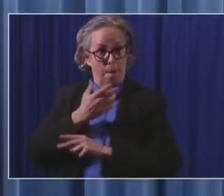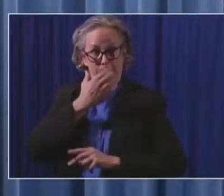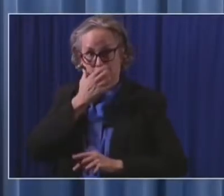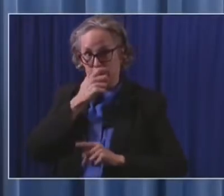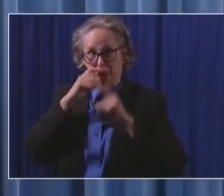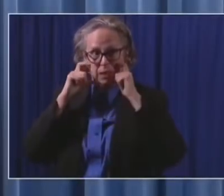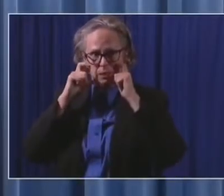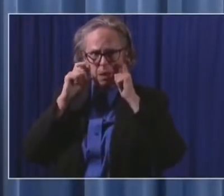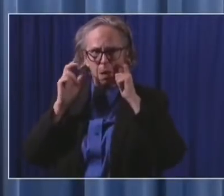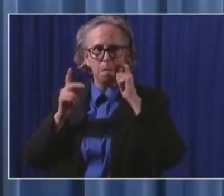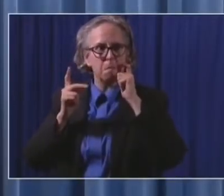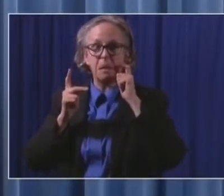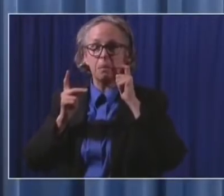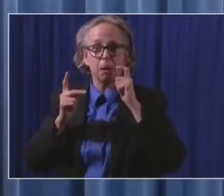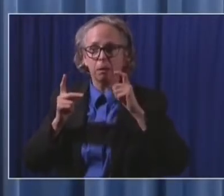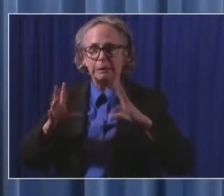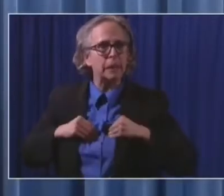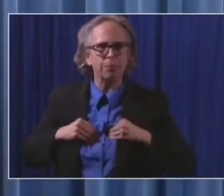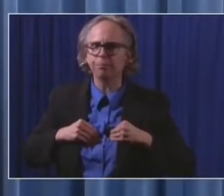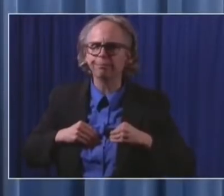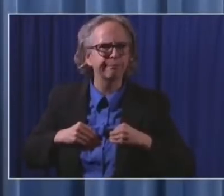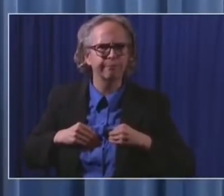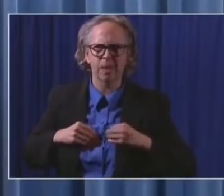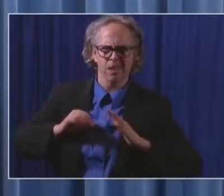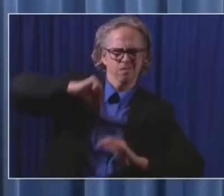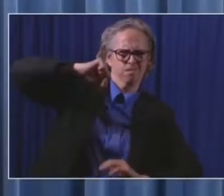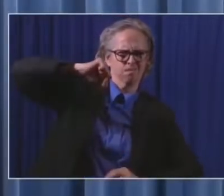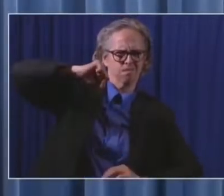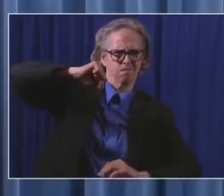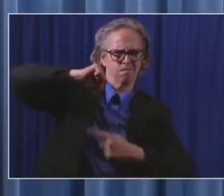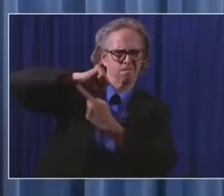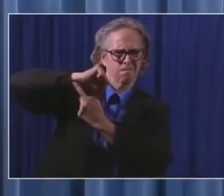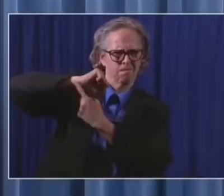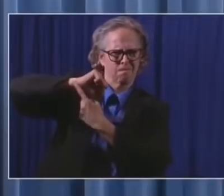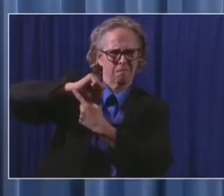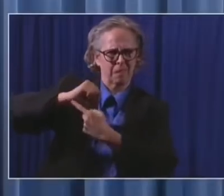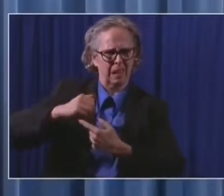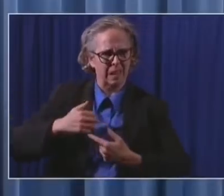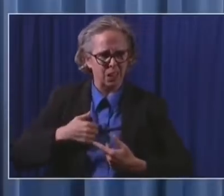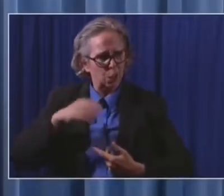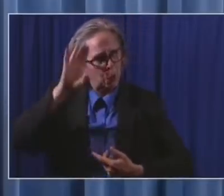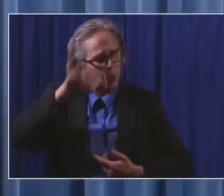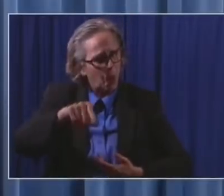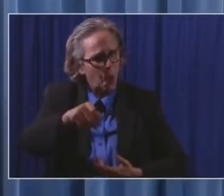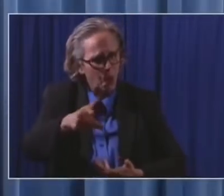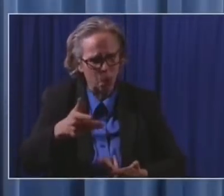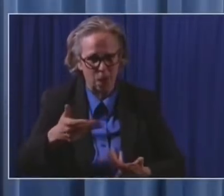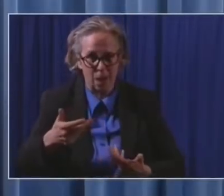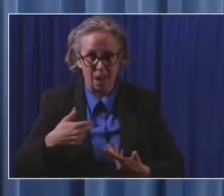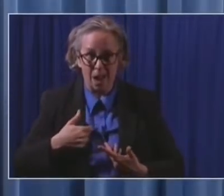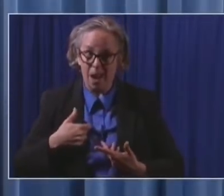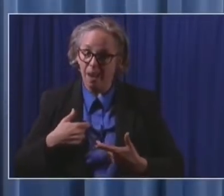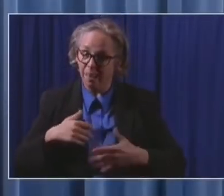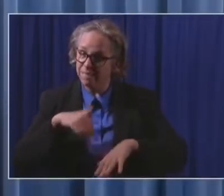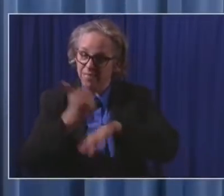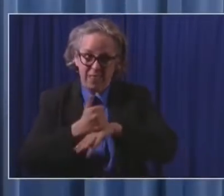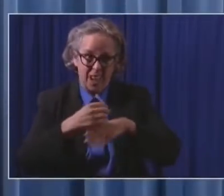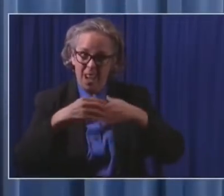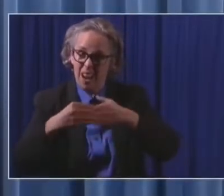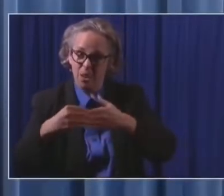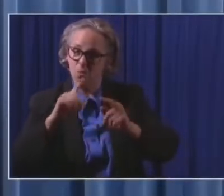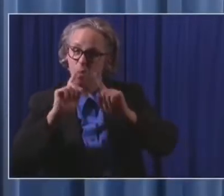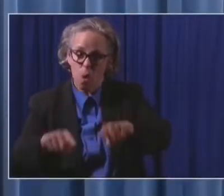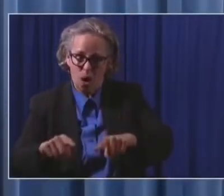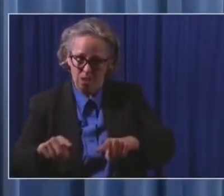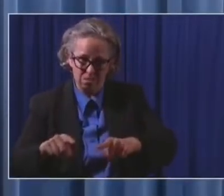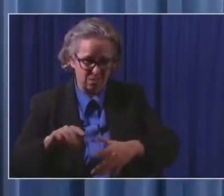the original mask order that requiring masks out in public was something that people, by and large, were not ready for at that